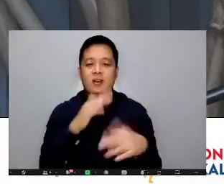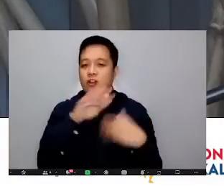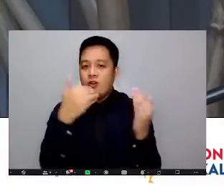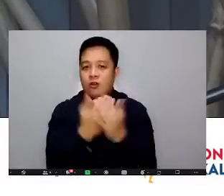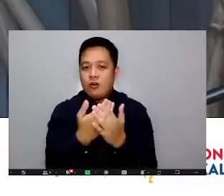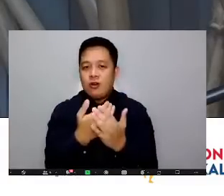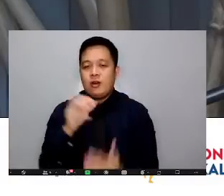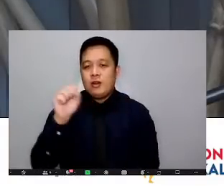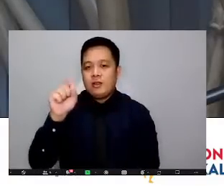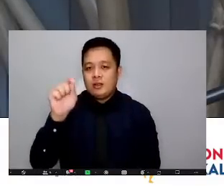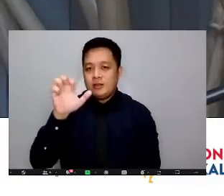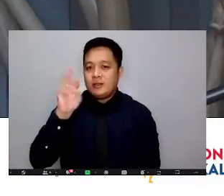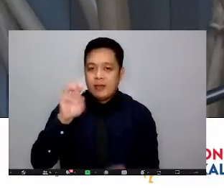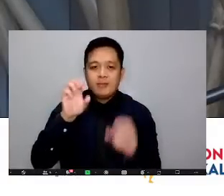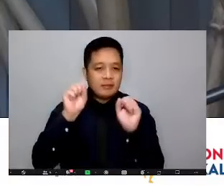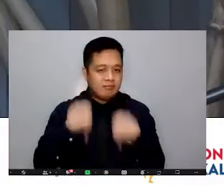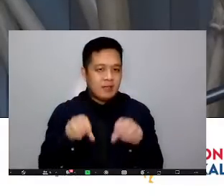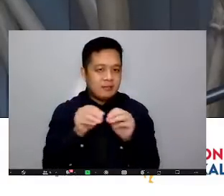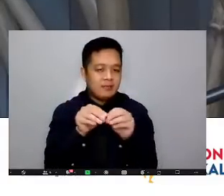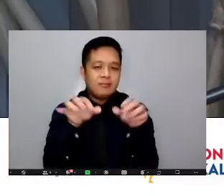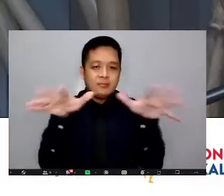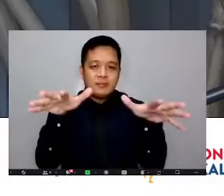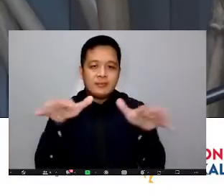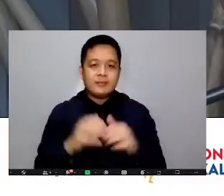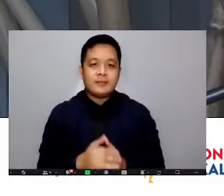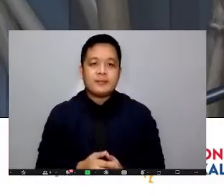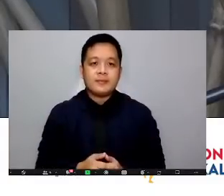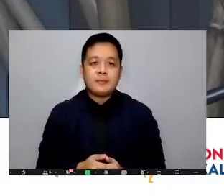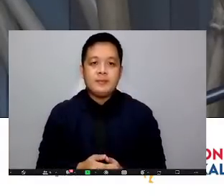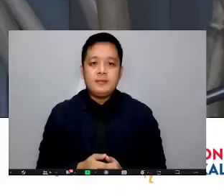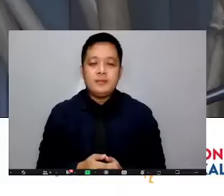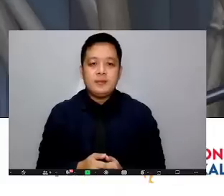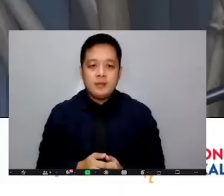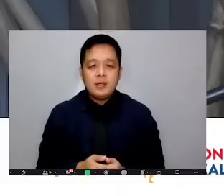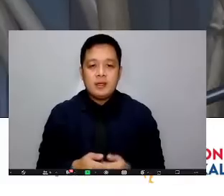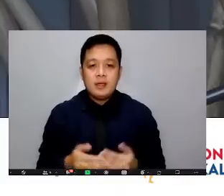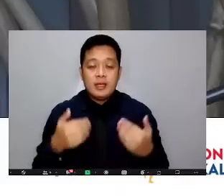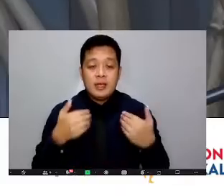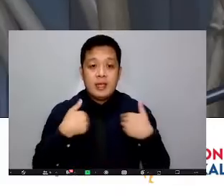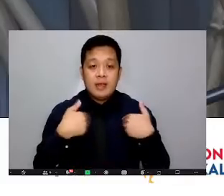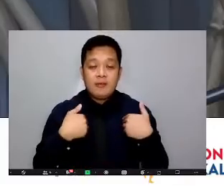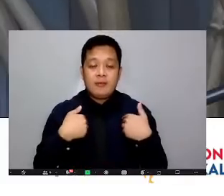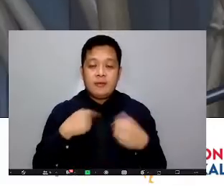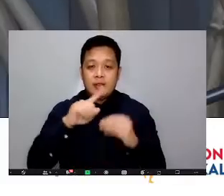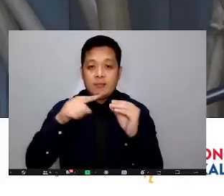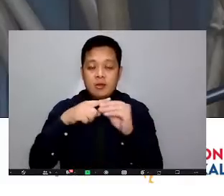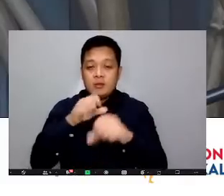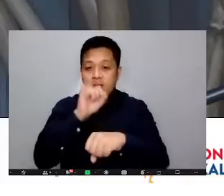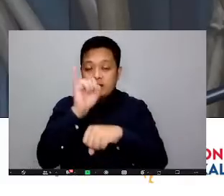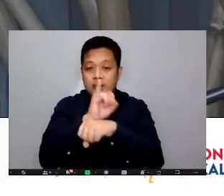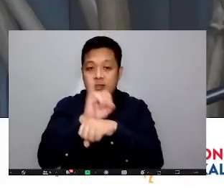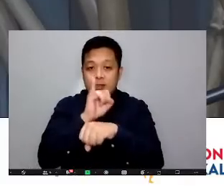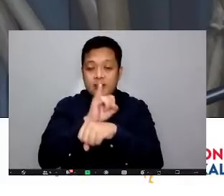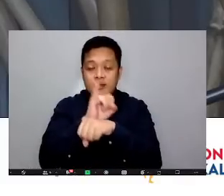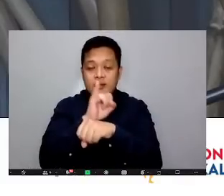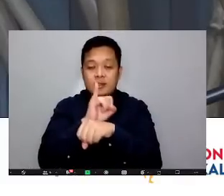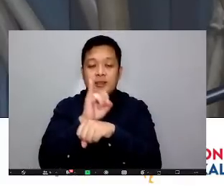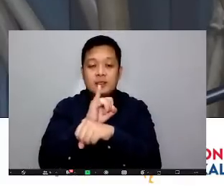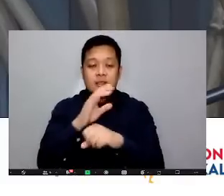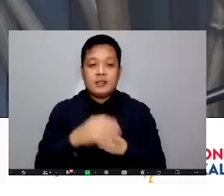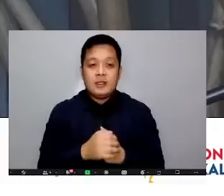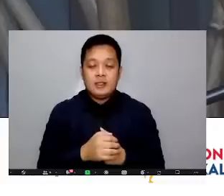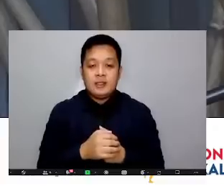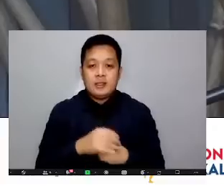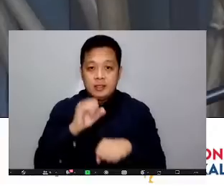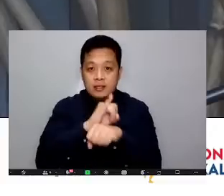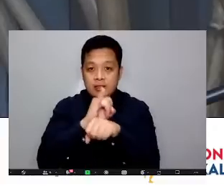With Industry 4.0 or Fourth Industrial Revolution, the Department of Education recognizes the need of producing